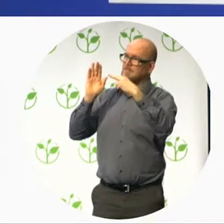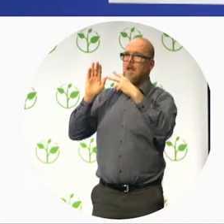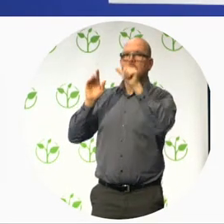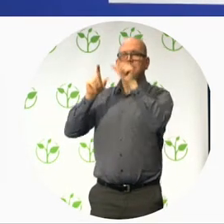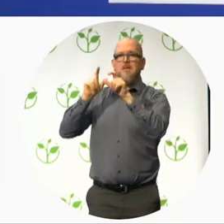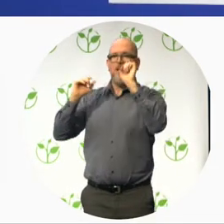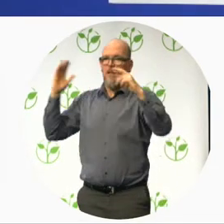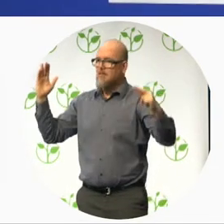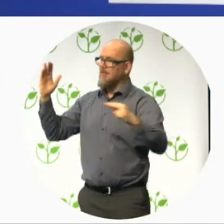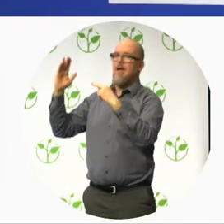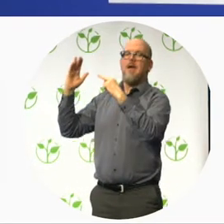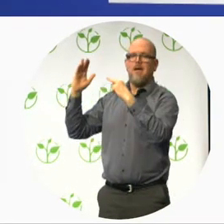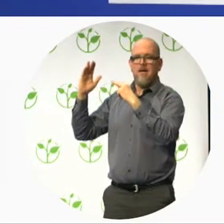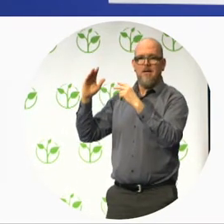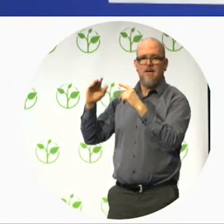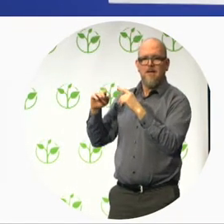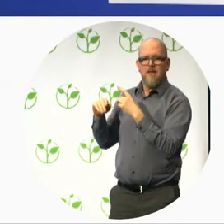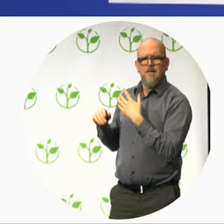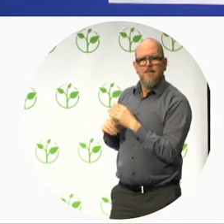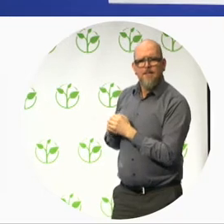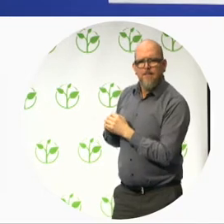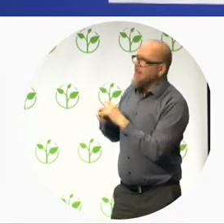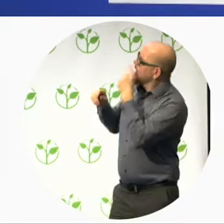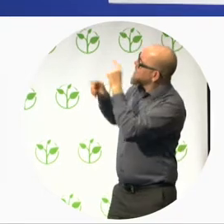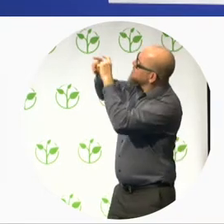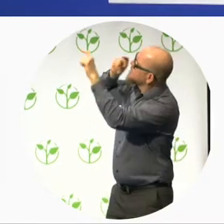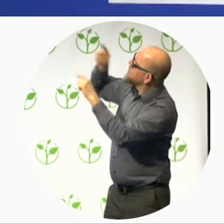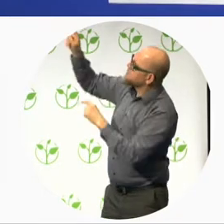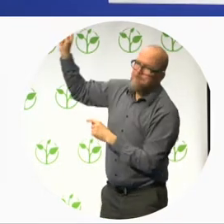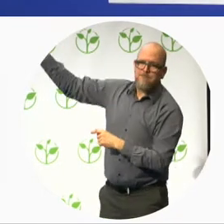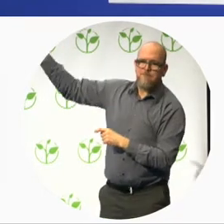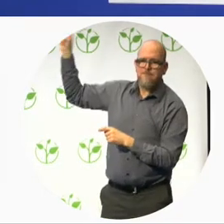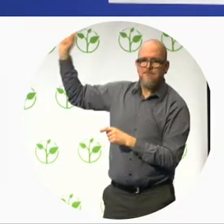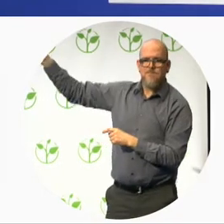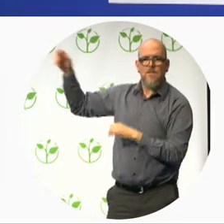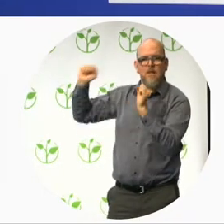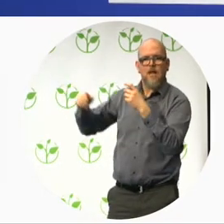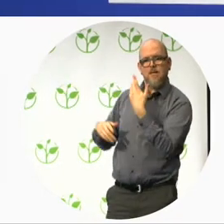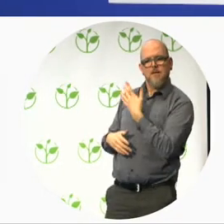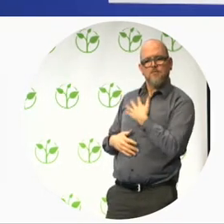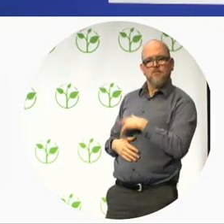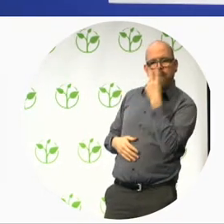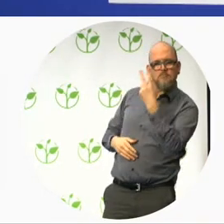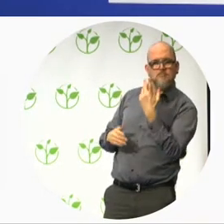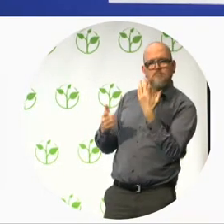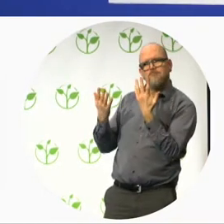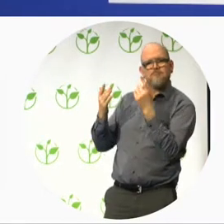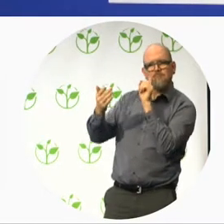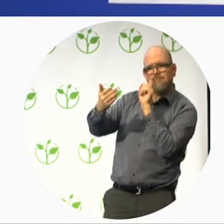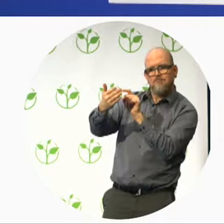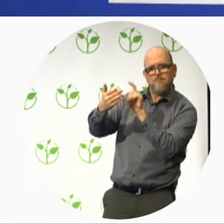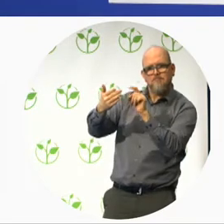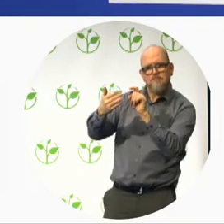internal Department of State personnel. It's a SharePoint site. A lot of people don't necessarily see it as